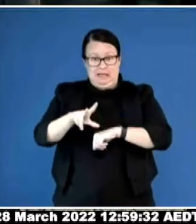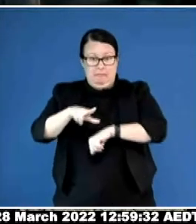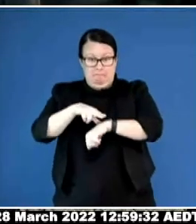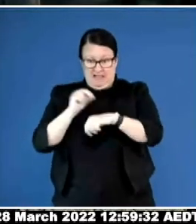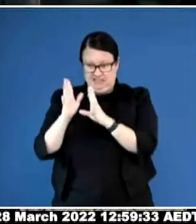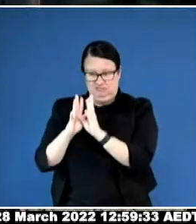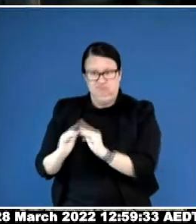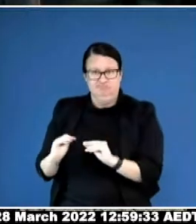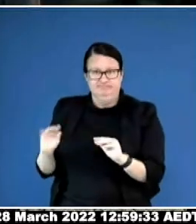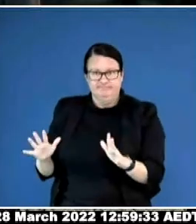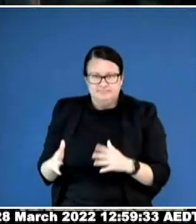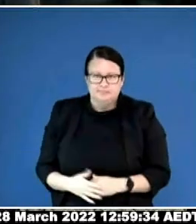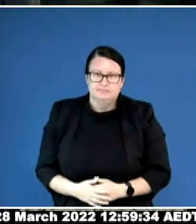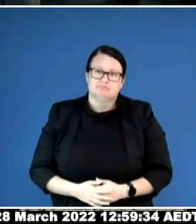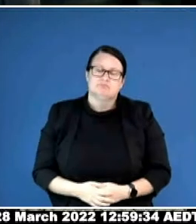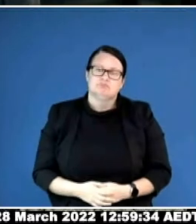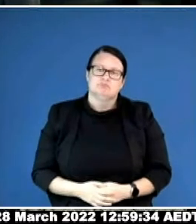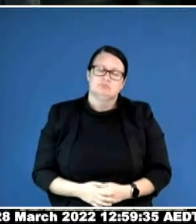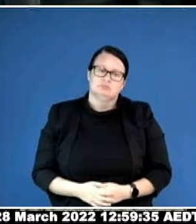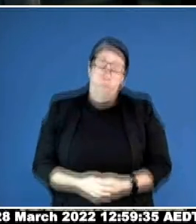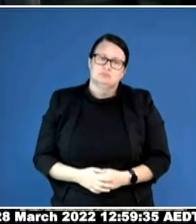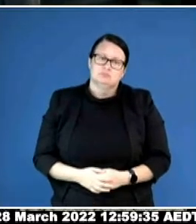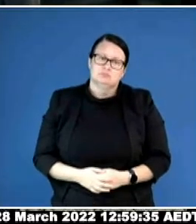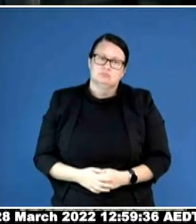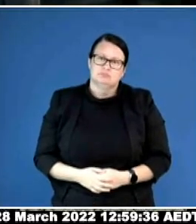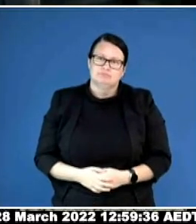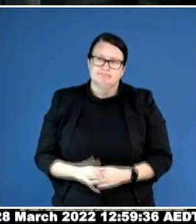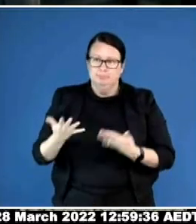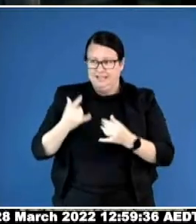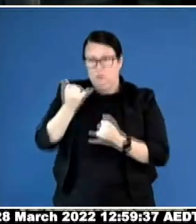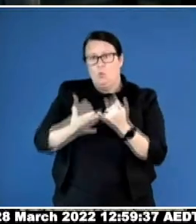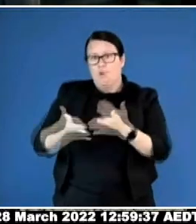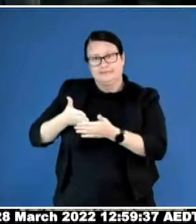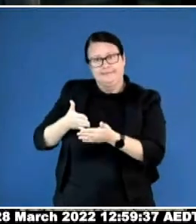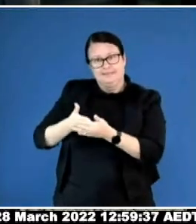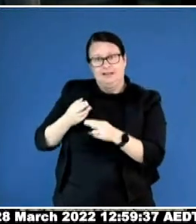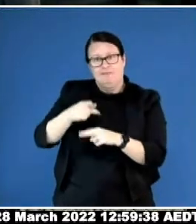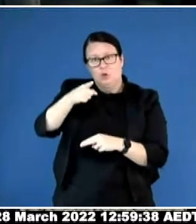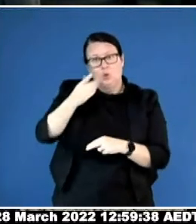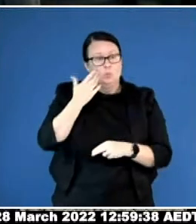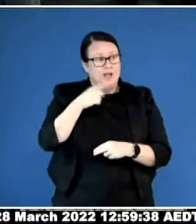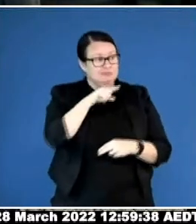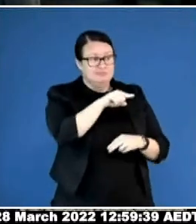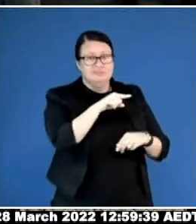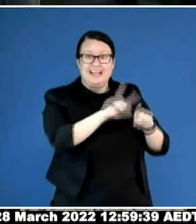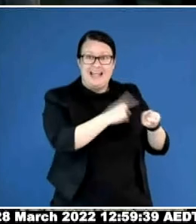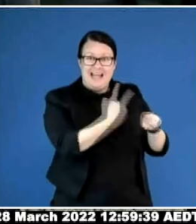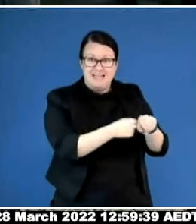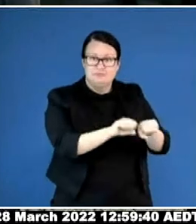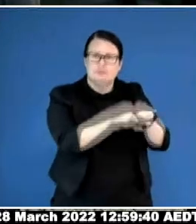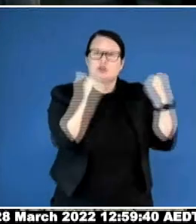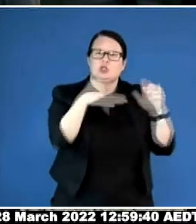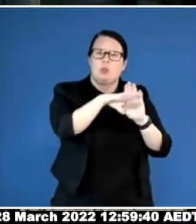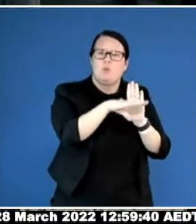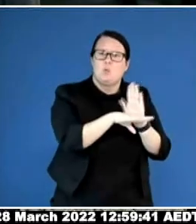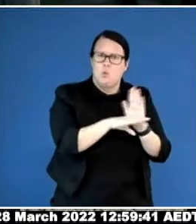was also an impediment, wasn't it, when your ex breached the intervention order by making contact with